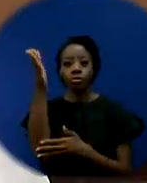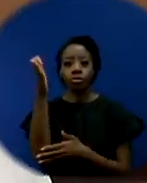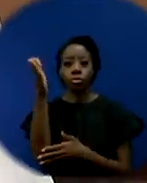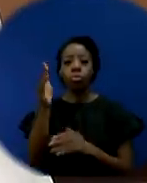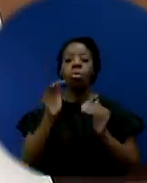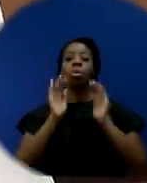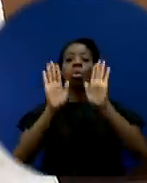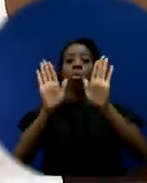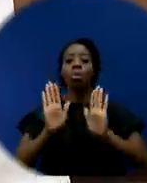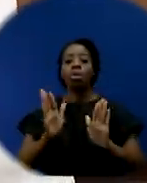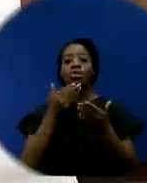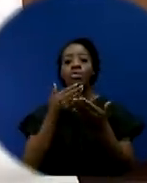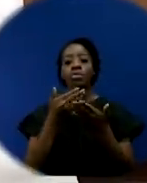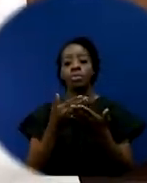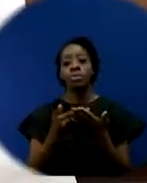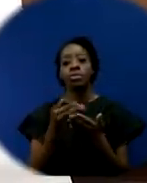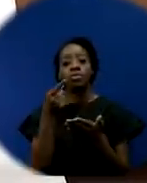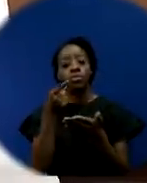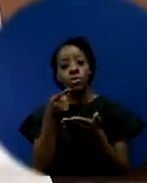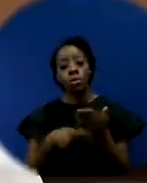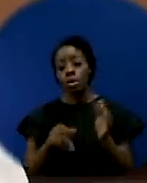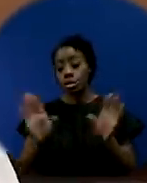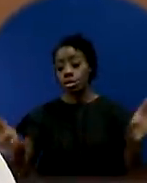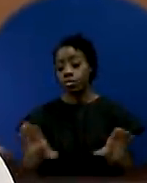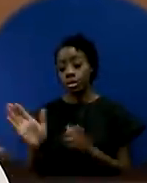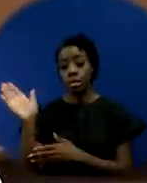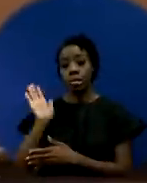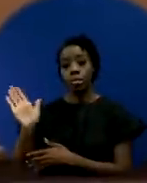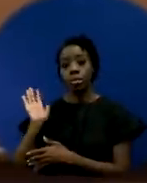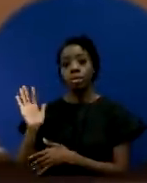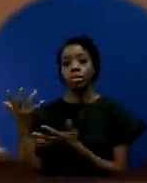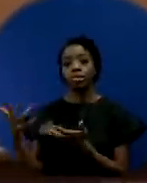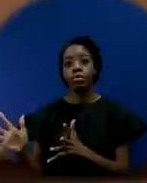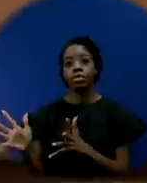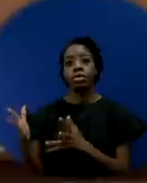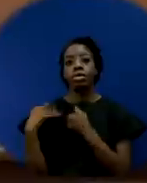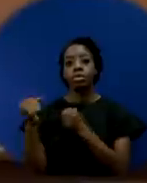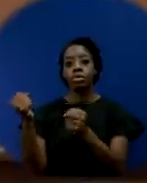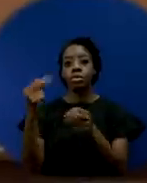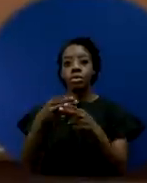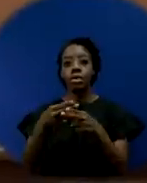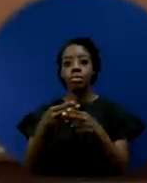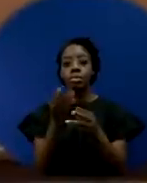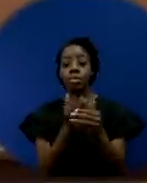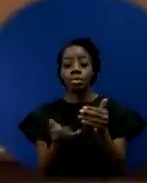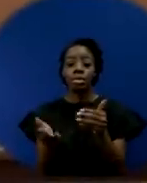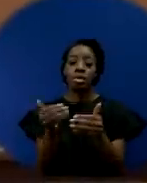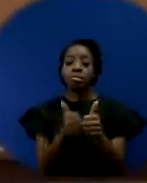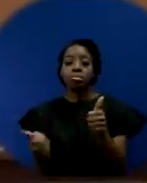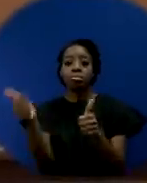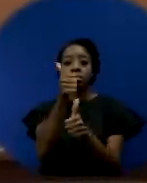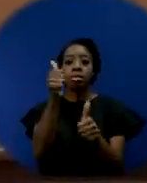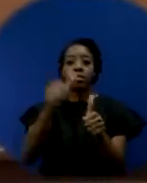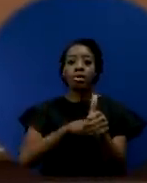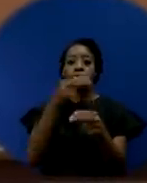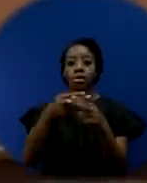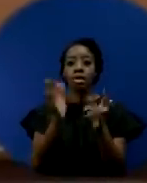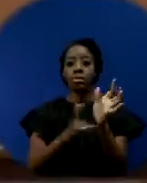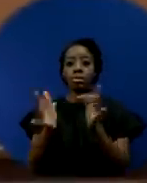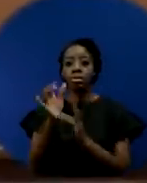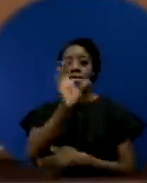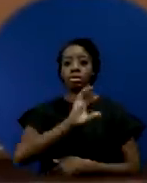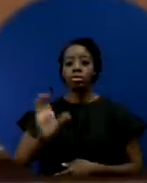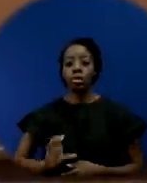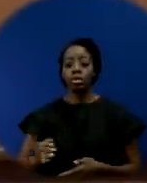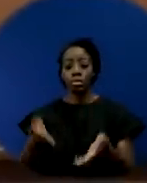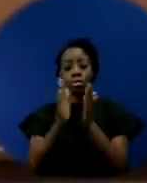gratitude for what you've already done. In the strong name that is above every name, even the name Jesus Christ, we pray this prayer